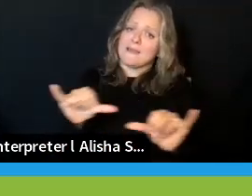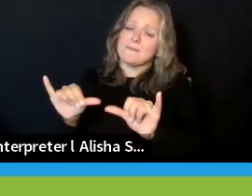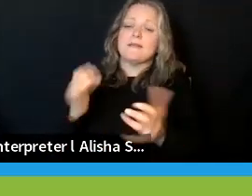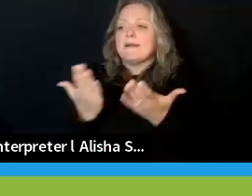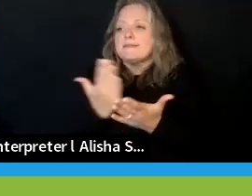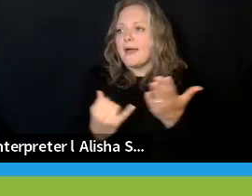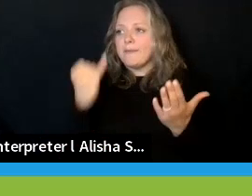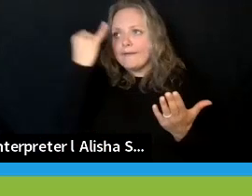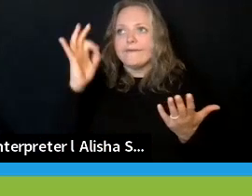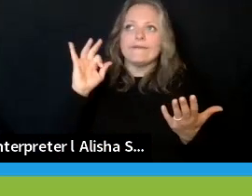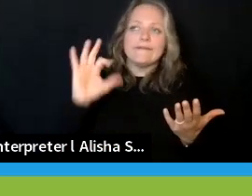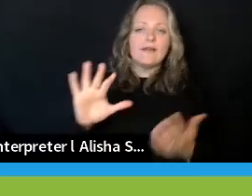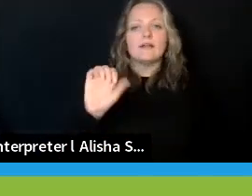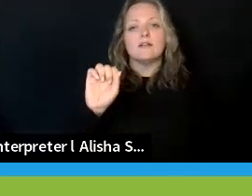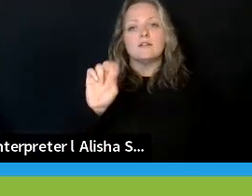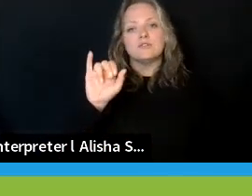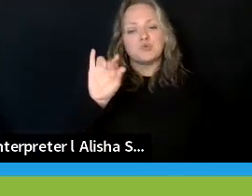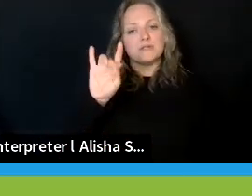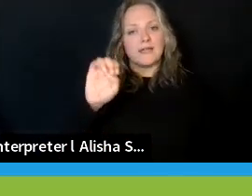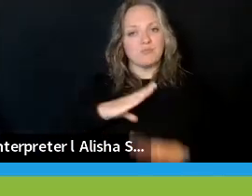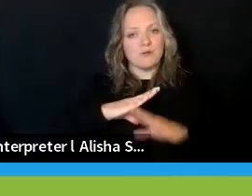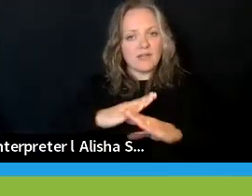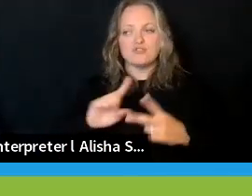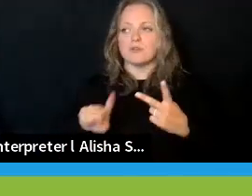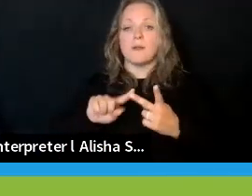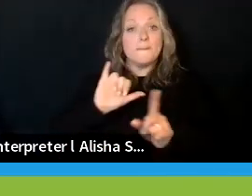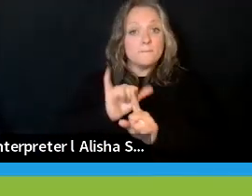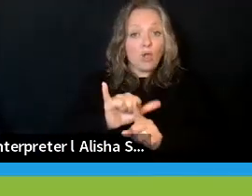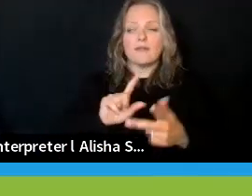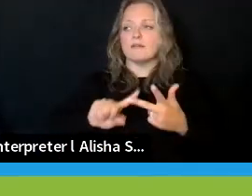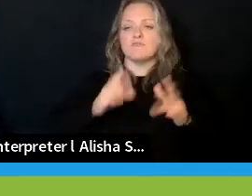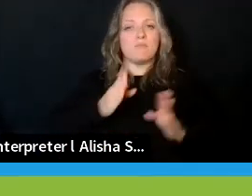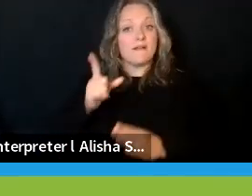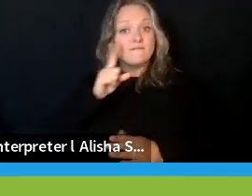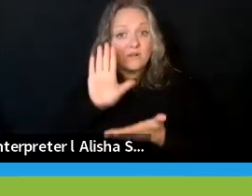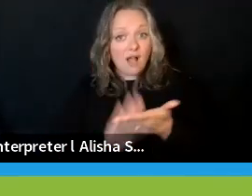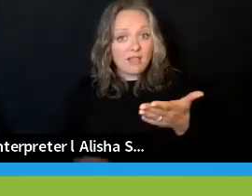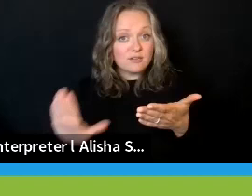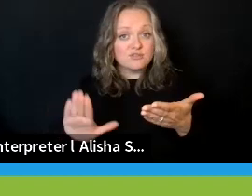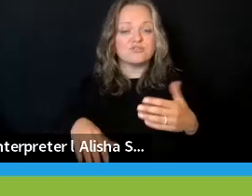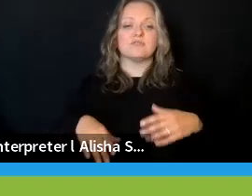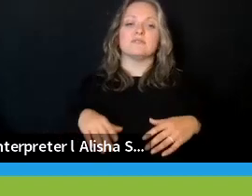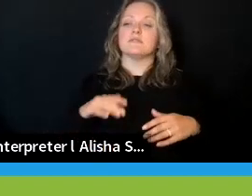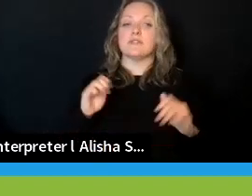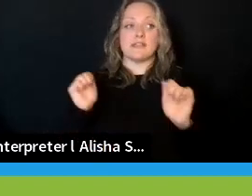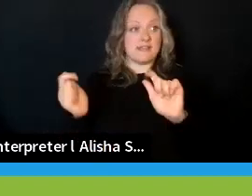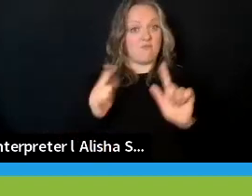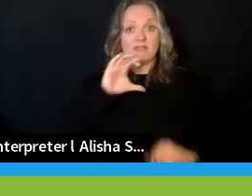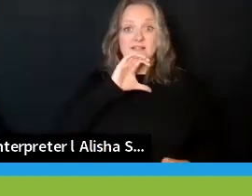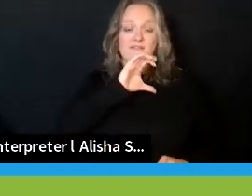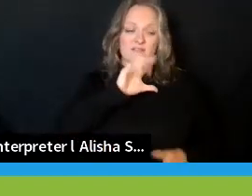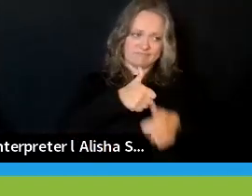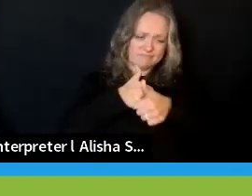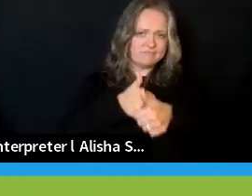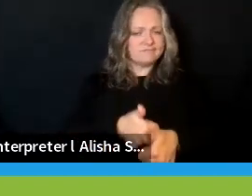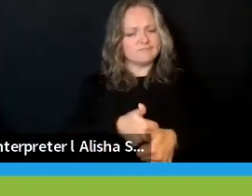be suicide prevention or bullying or preparing for college. Everyone in the cafe adheres to what we refer